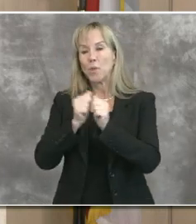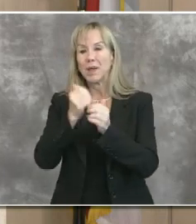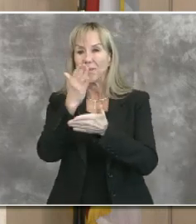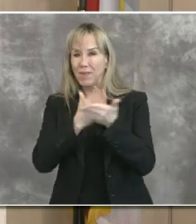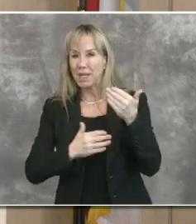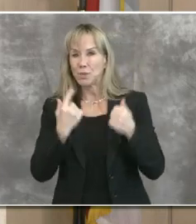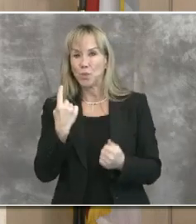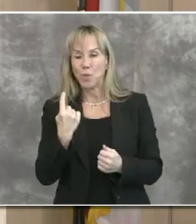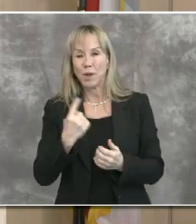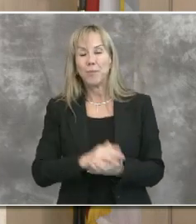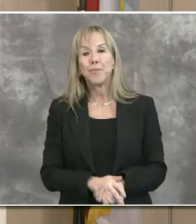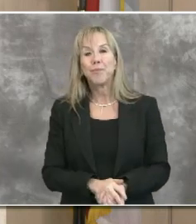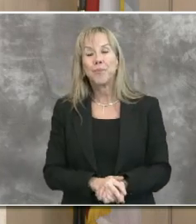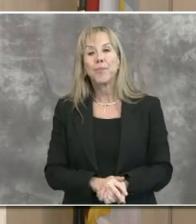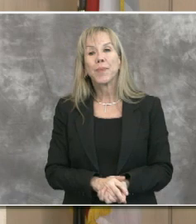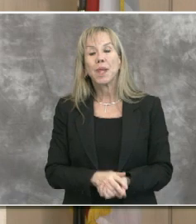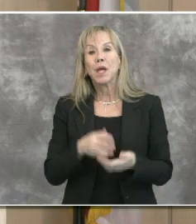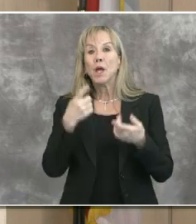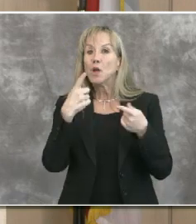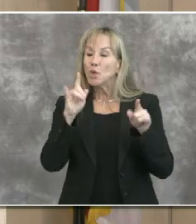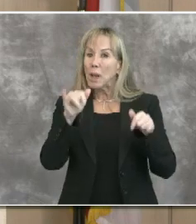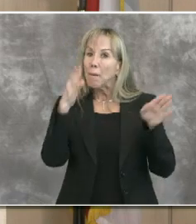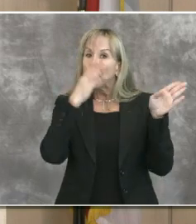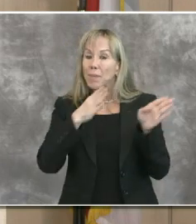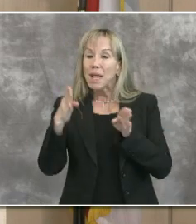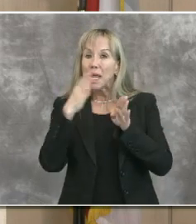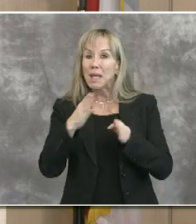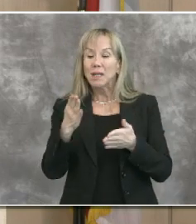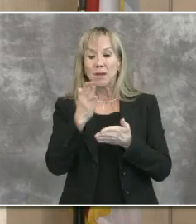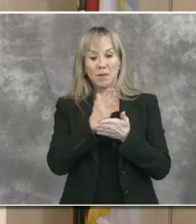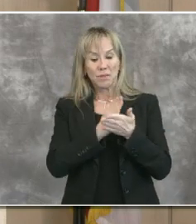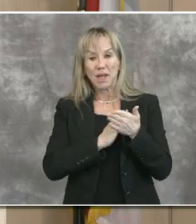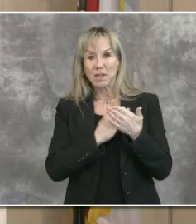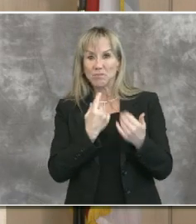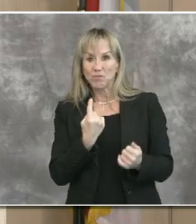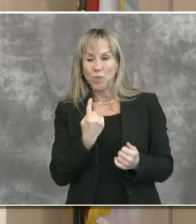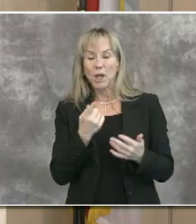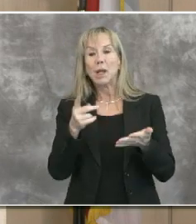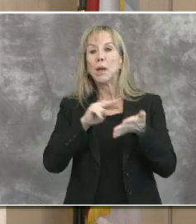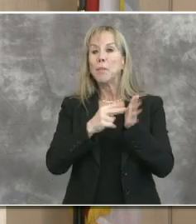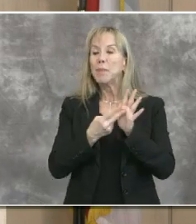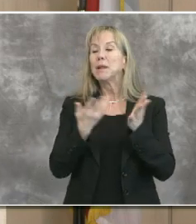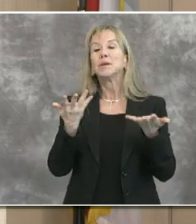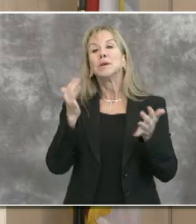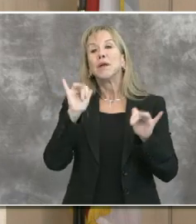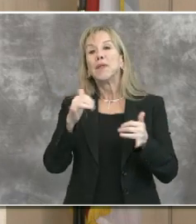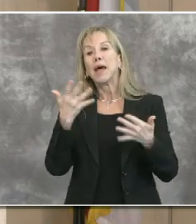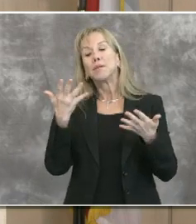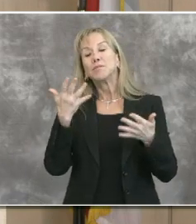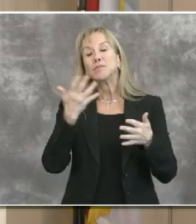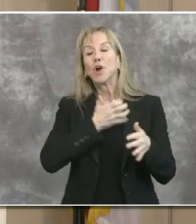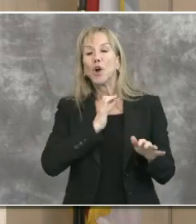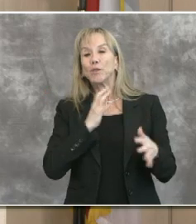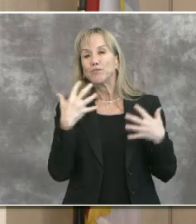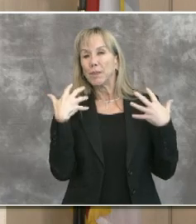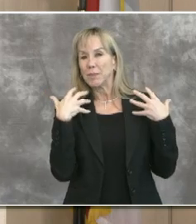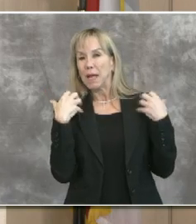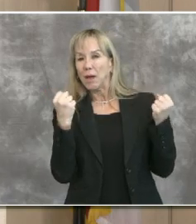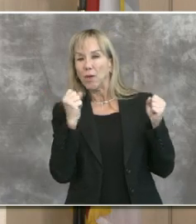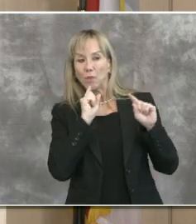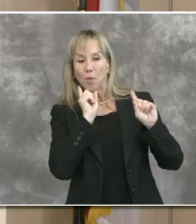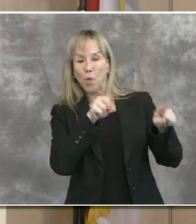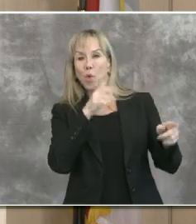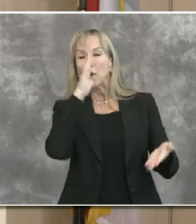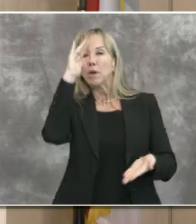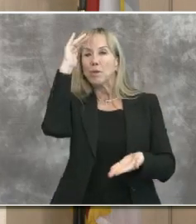And in this planning process, the county is preparing to ease our public health officers' order restrictions.